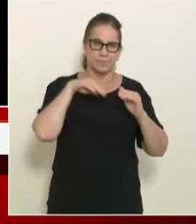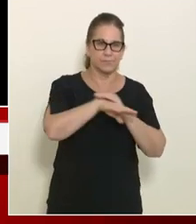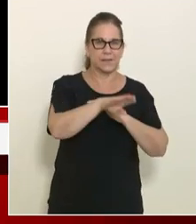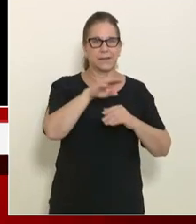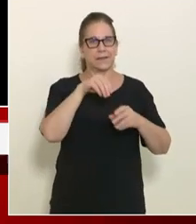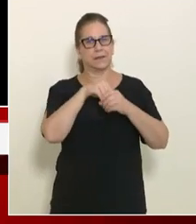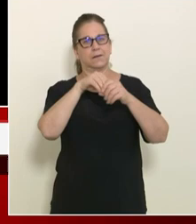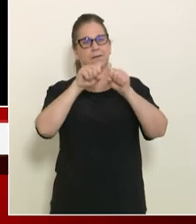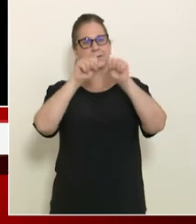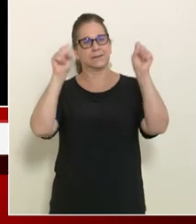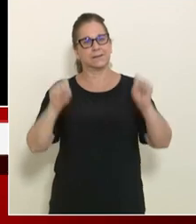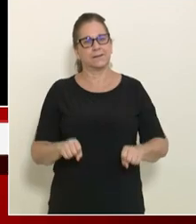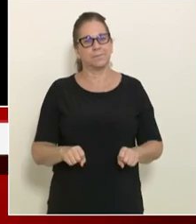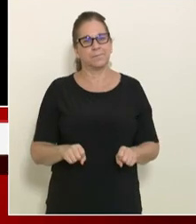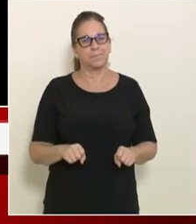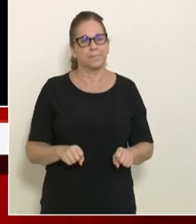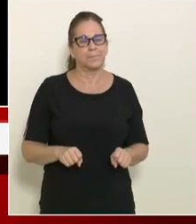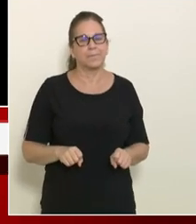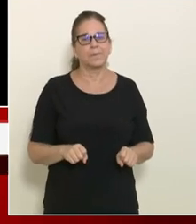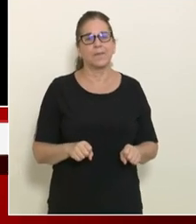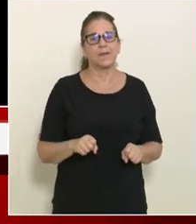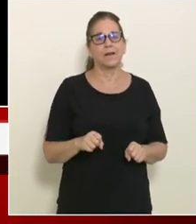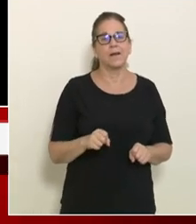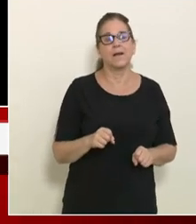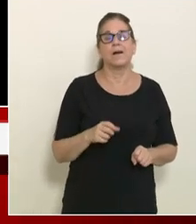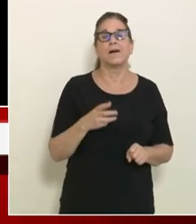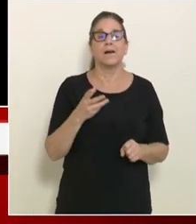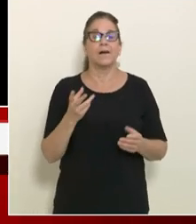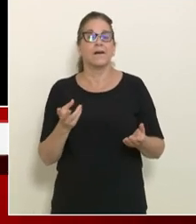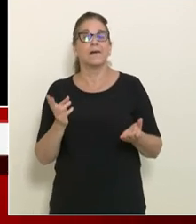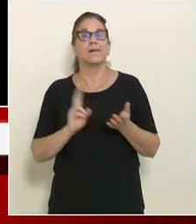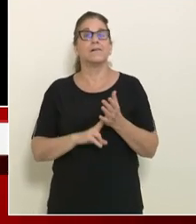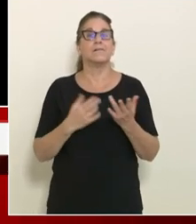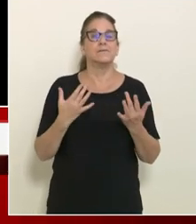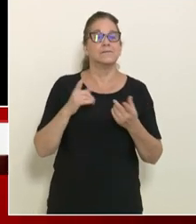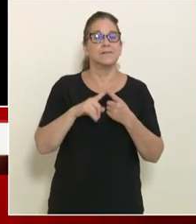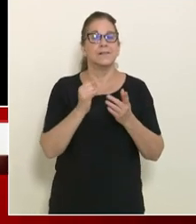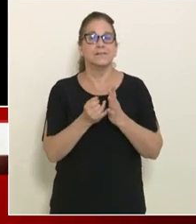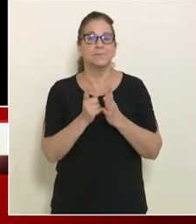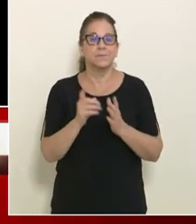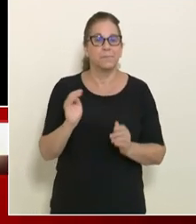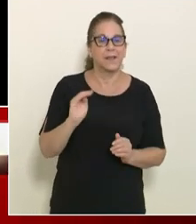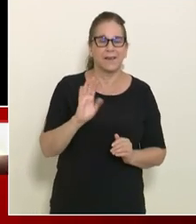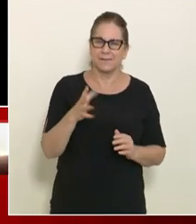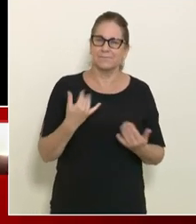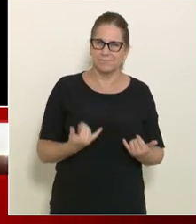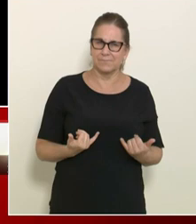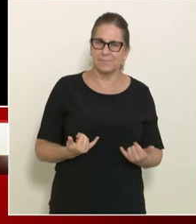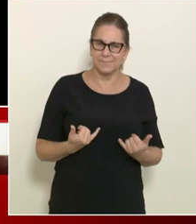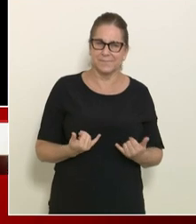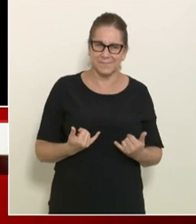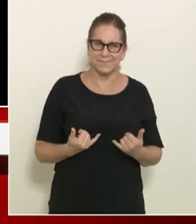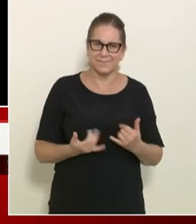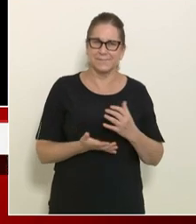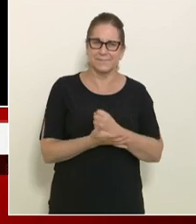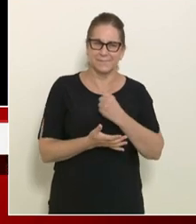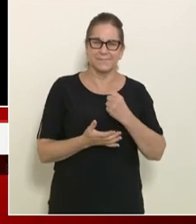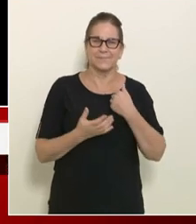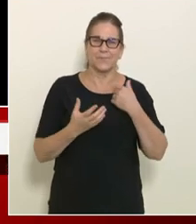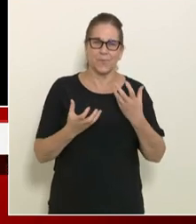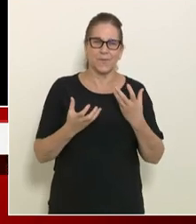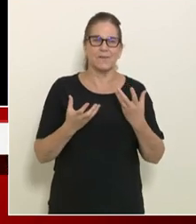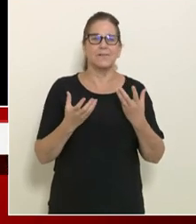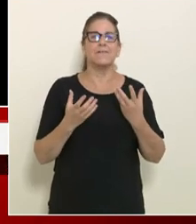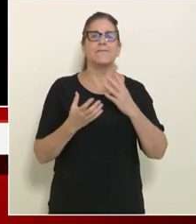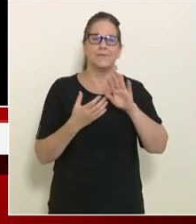in on Monday. We still need you to enroll. So we're asking all of our residents to reach out to